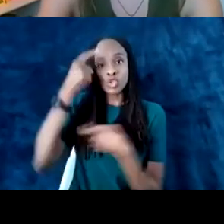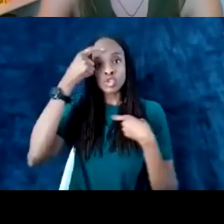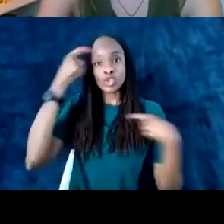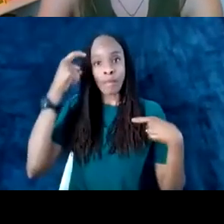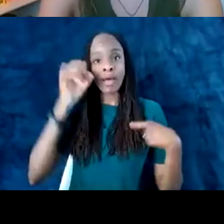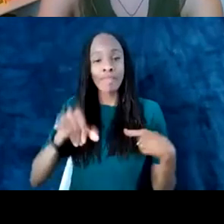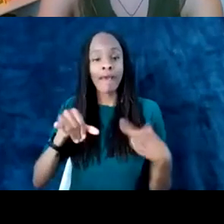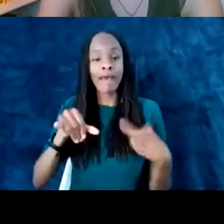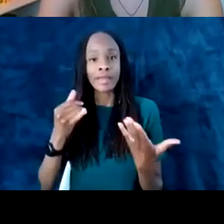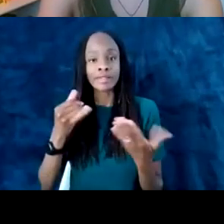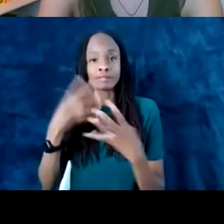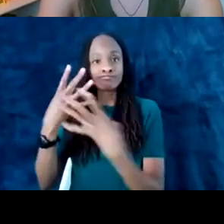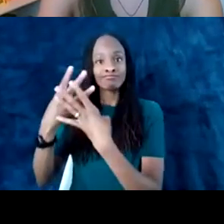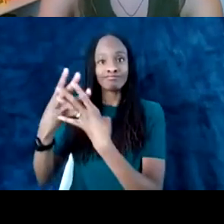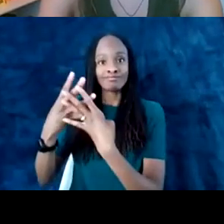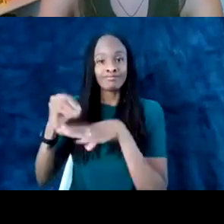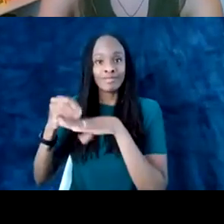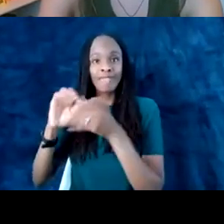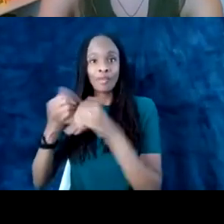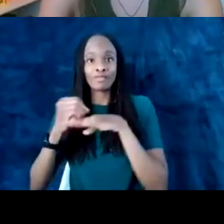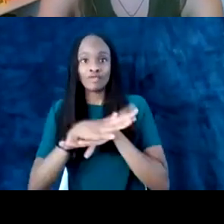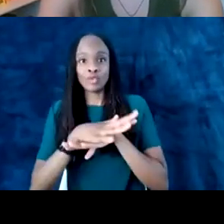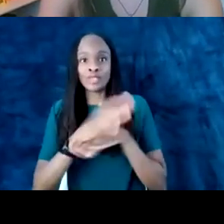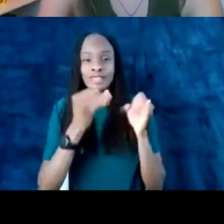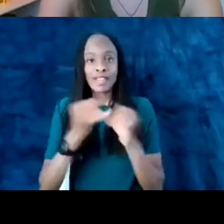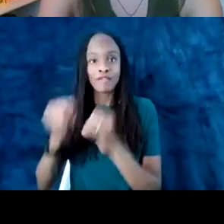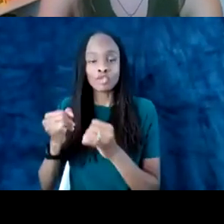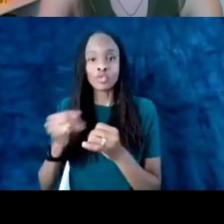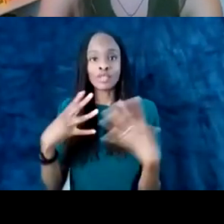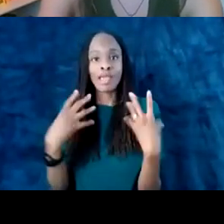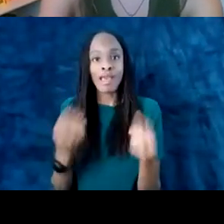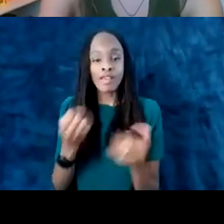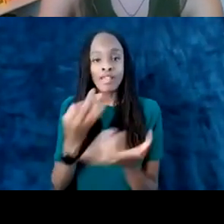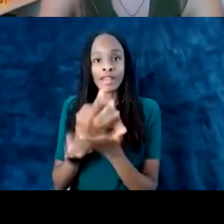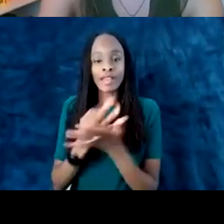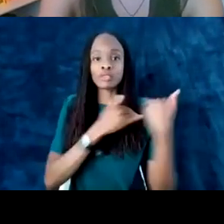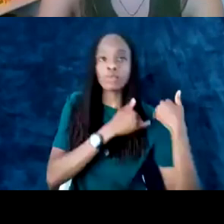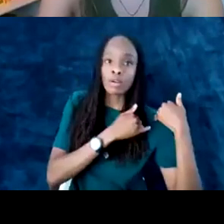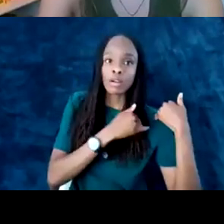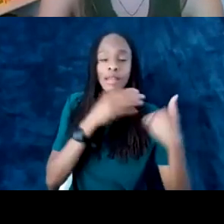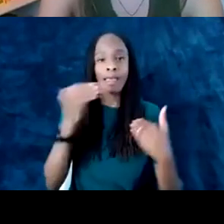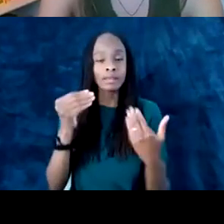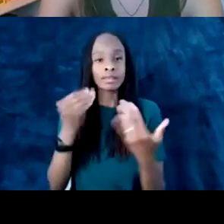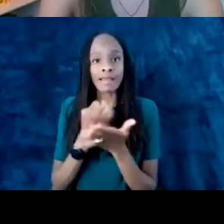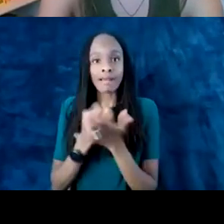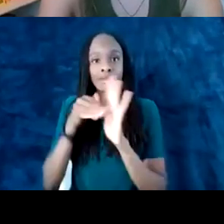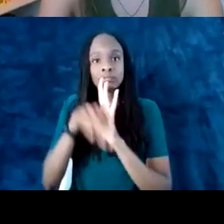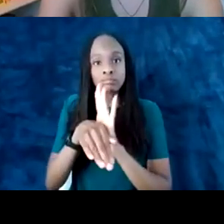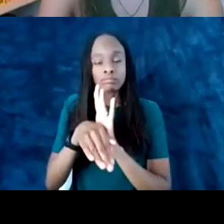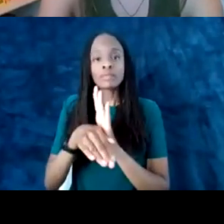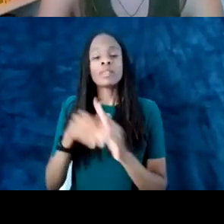was having on individuals and their health, the financial burden and erosion of economic agency, but it also created